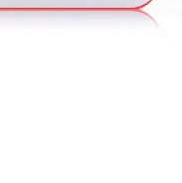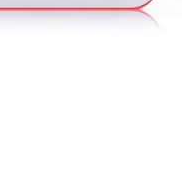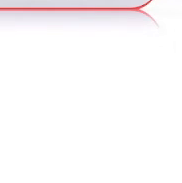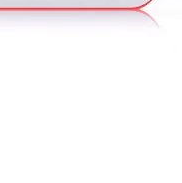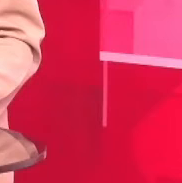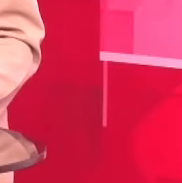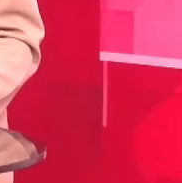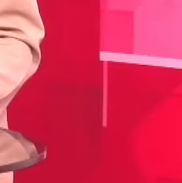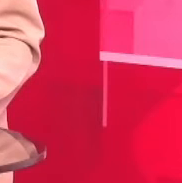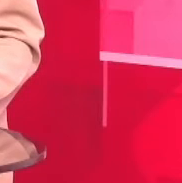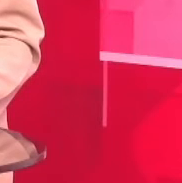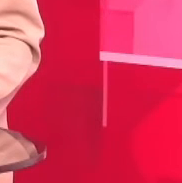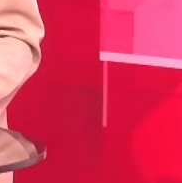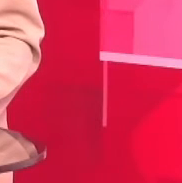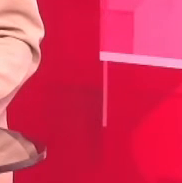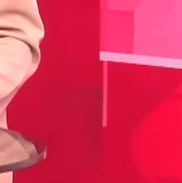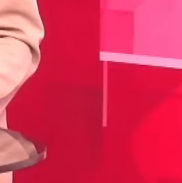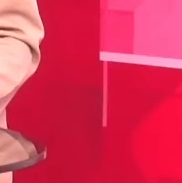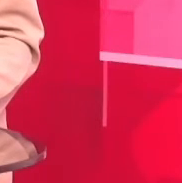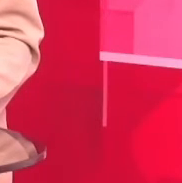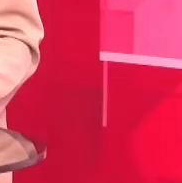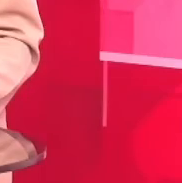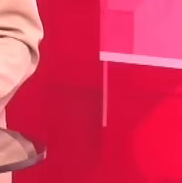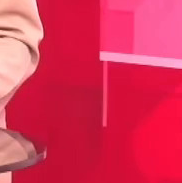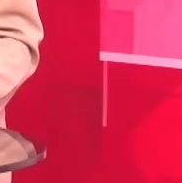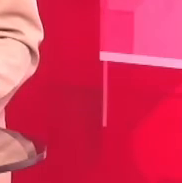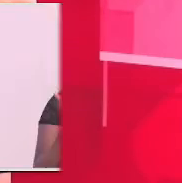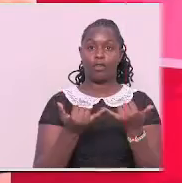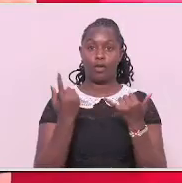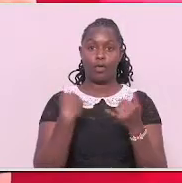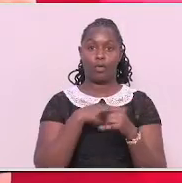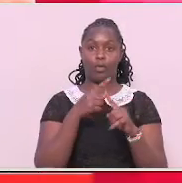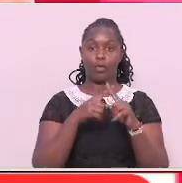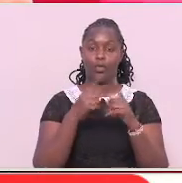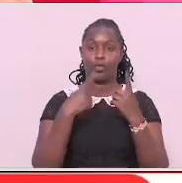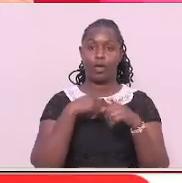Now let's make sense of shillings and cents in the world.